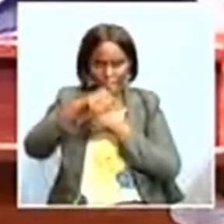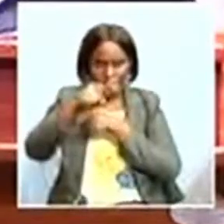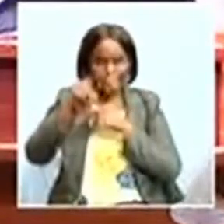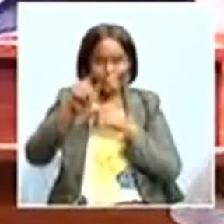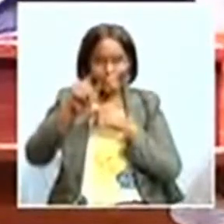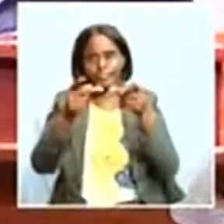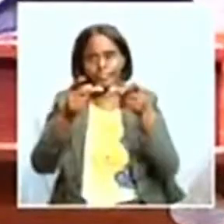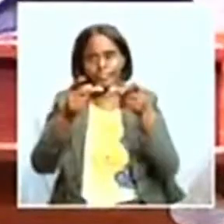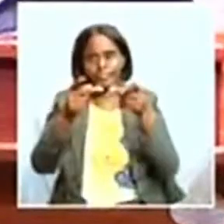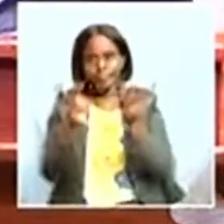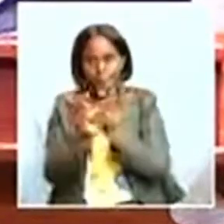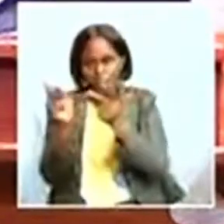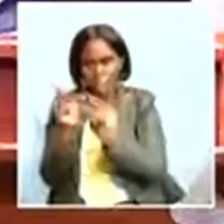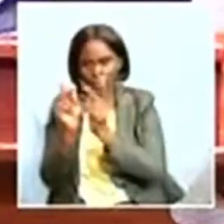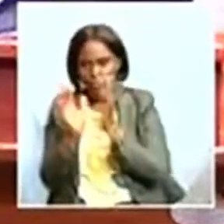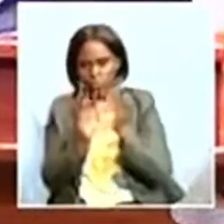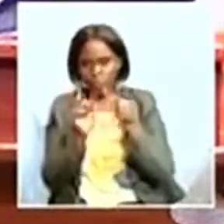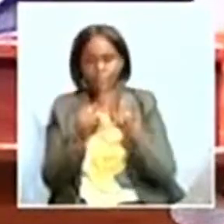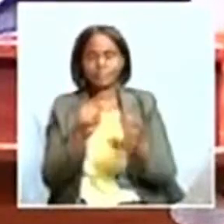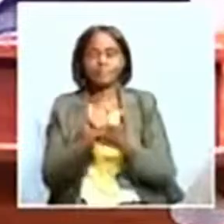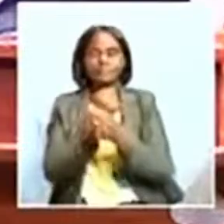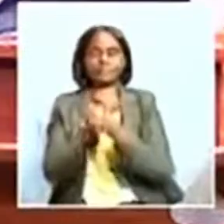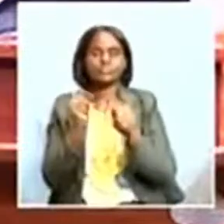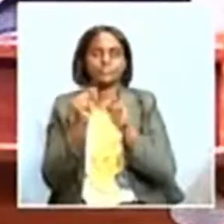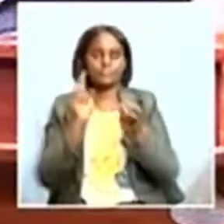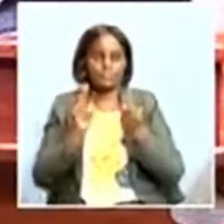school placement strategies to address